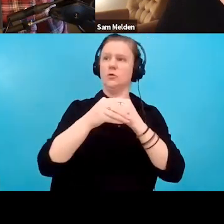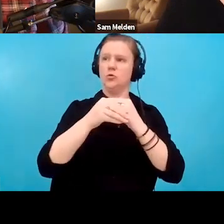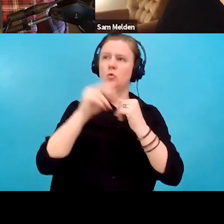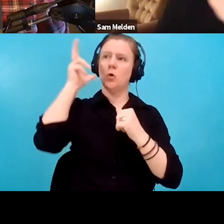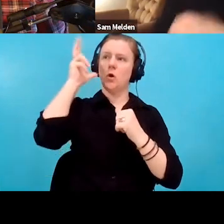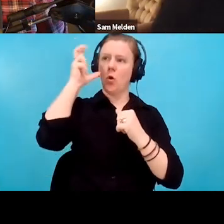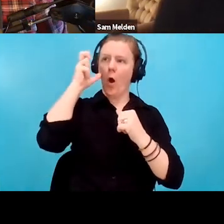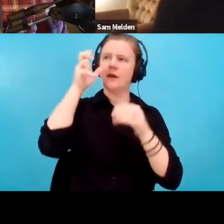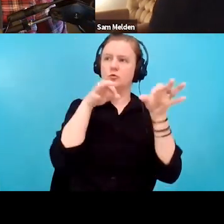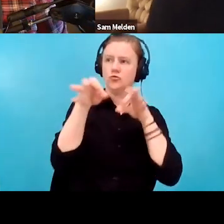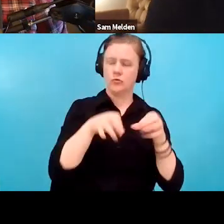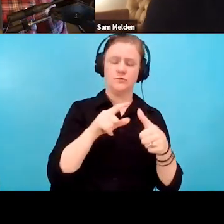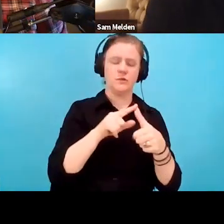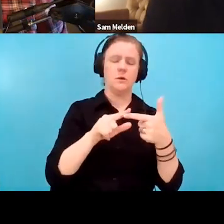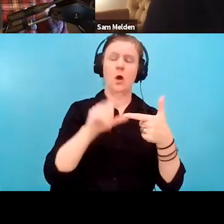closed captions.